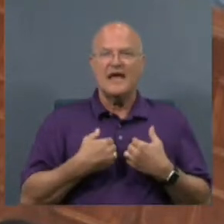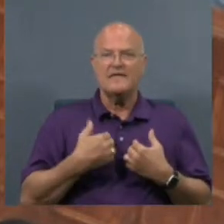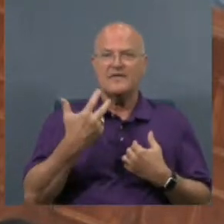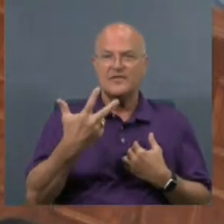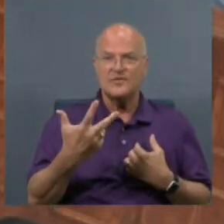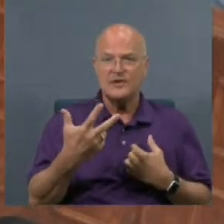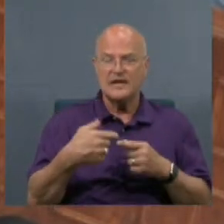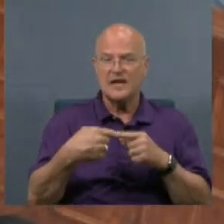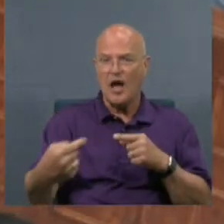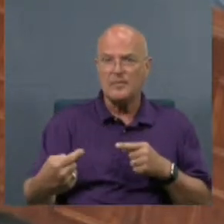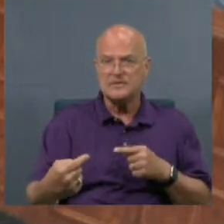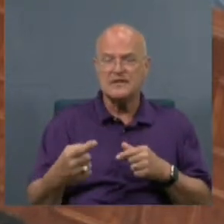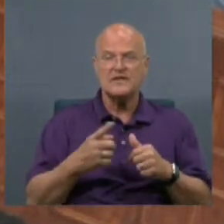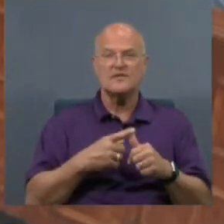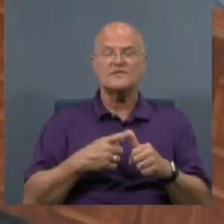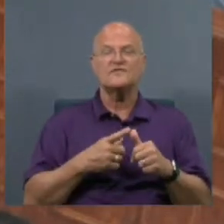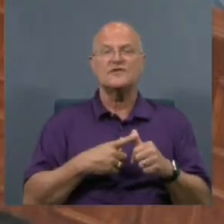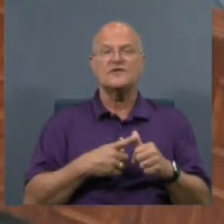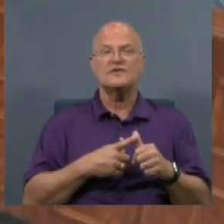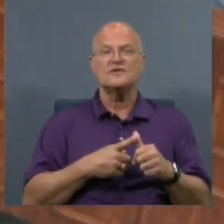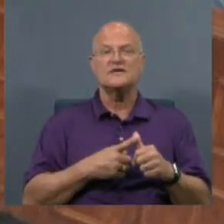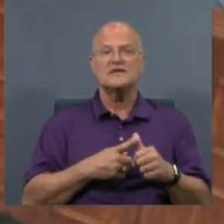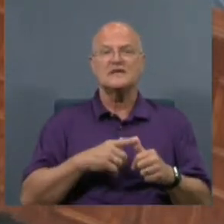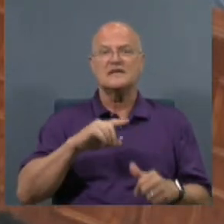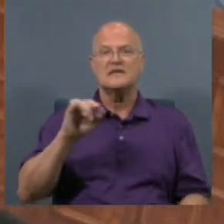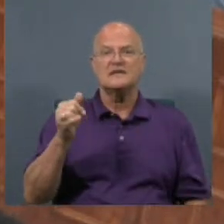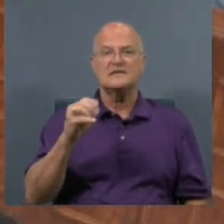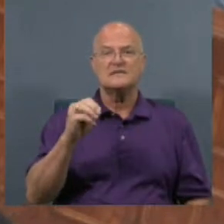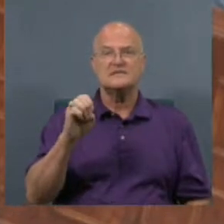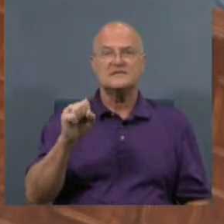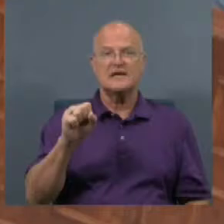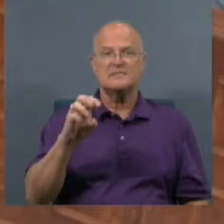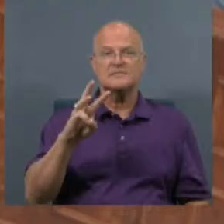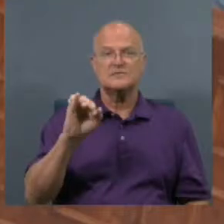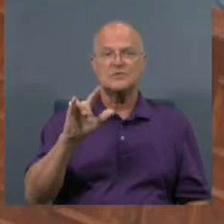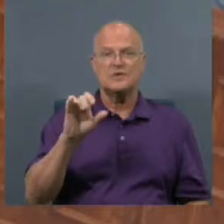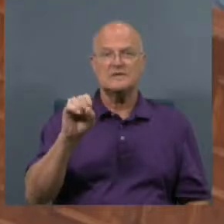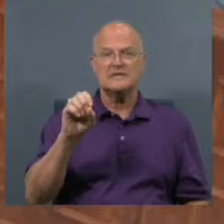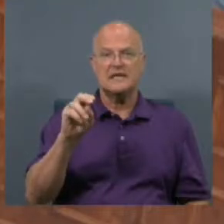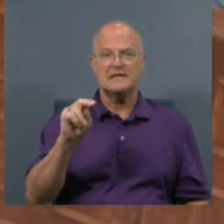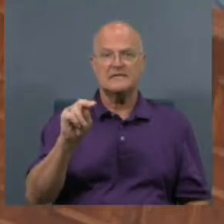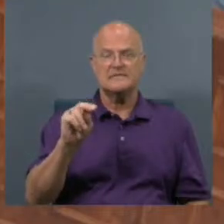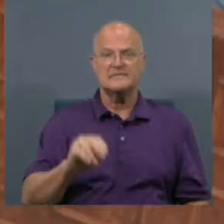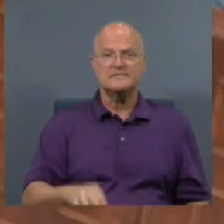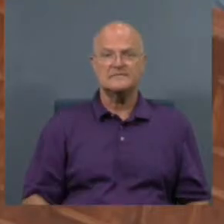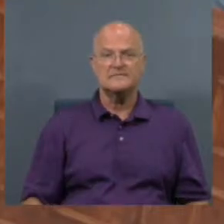3 cards here in opposition. The first card here, I believe, is James Wilson.